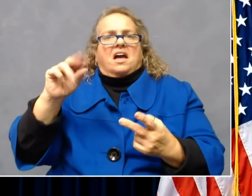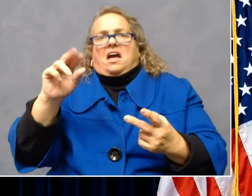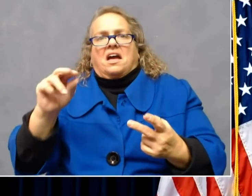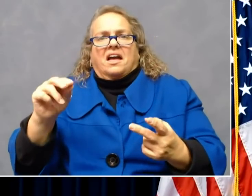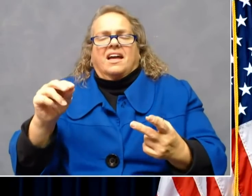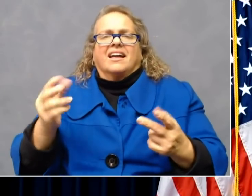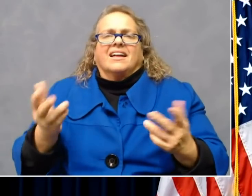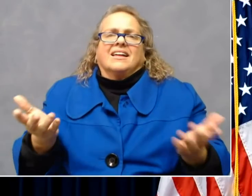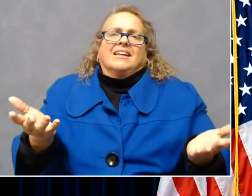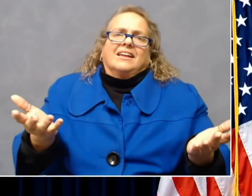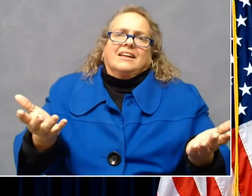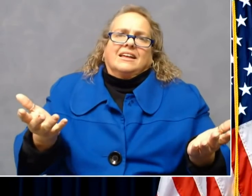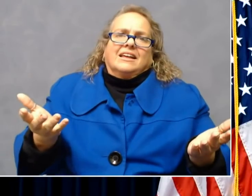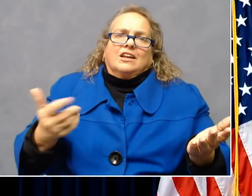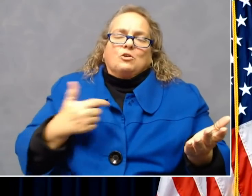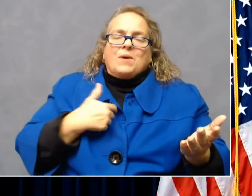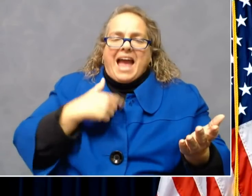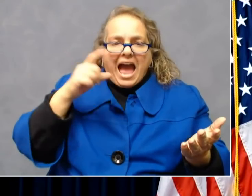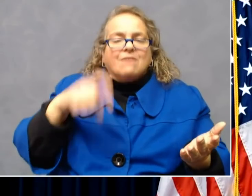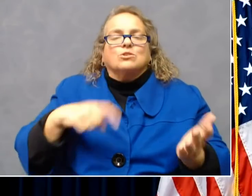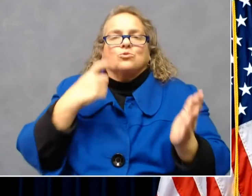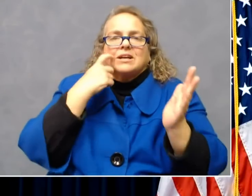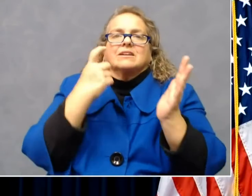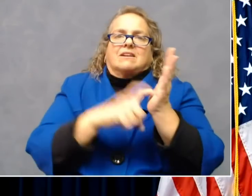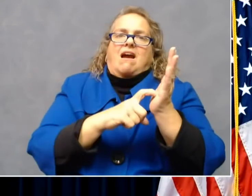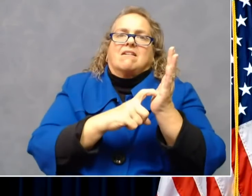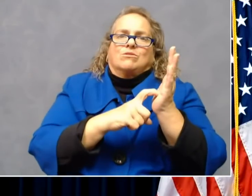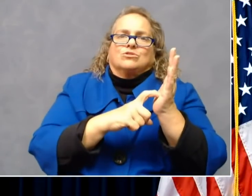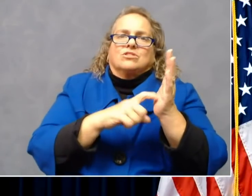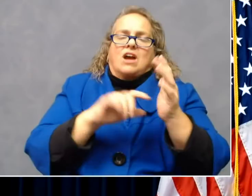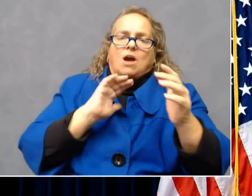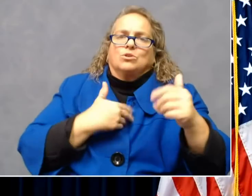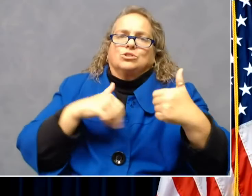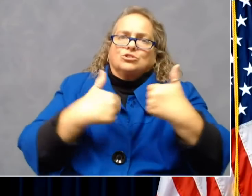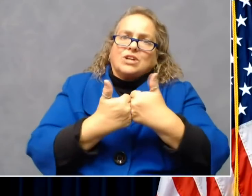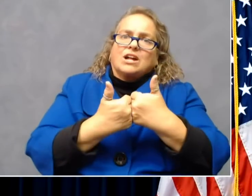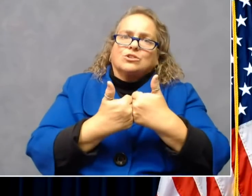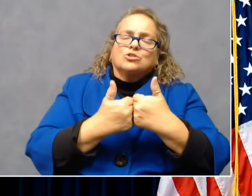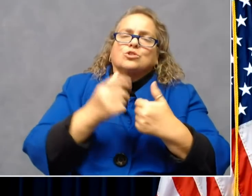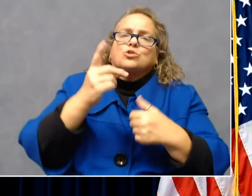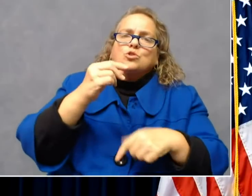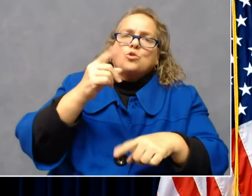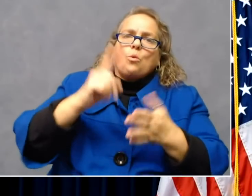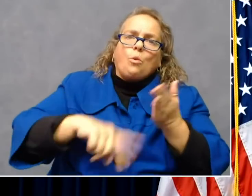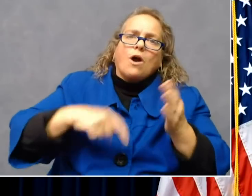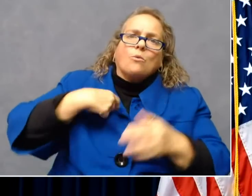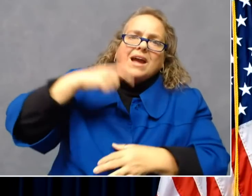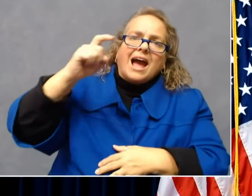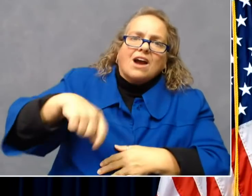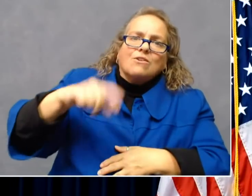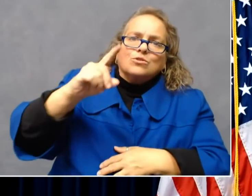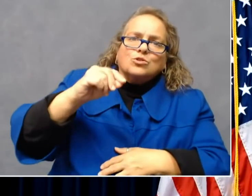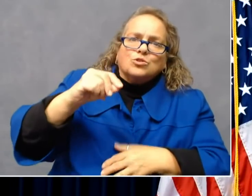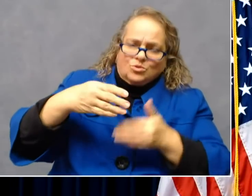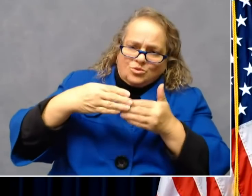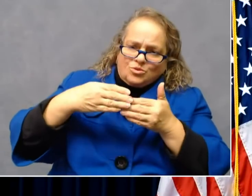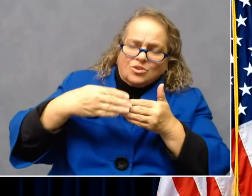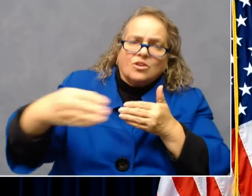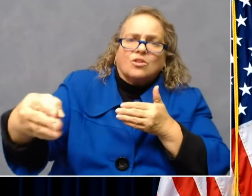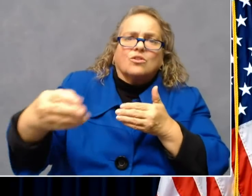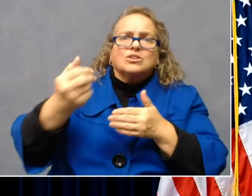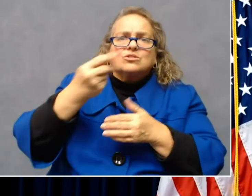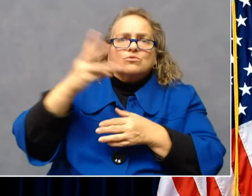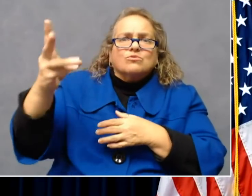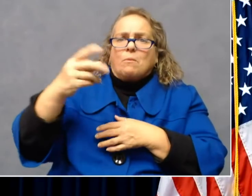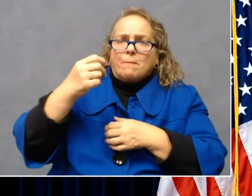face and do what it takes all together over these period of weeks, all do our part, not try to be the